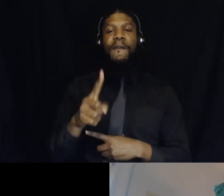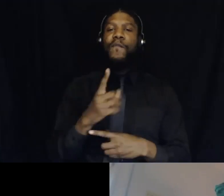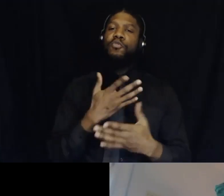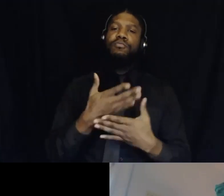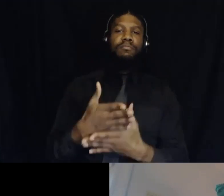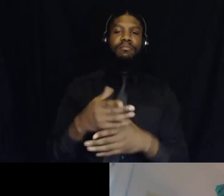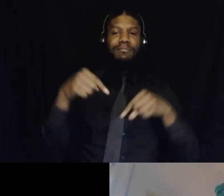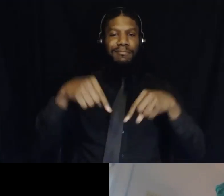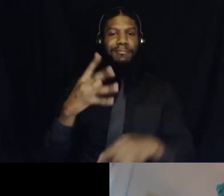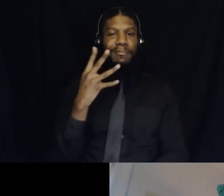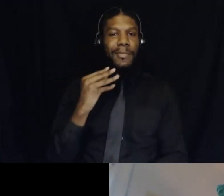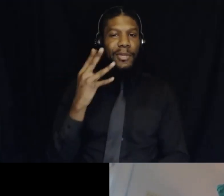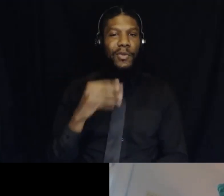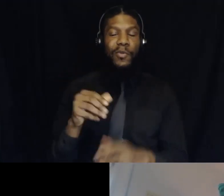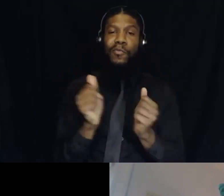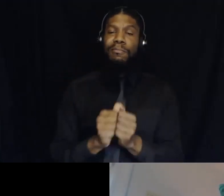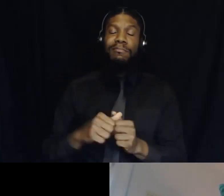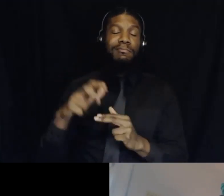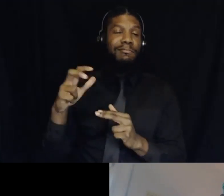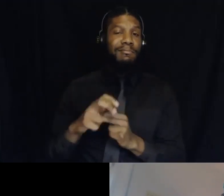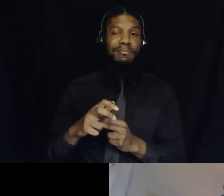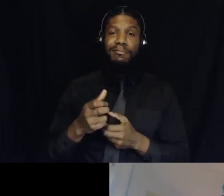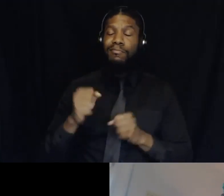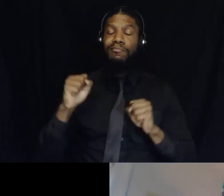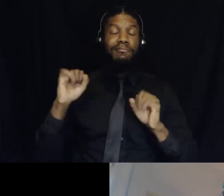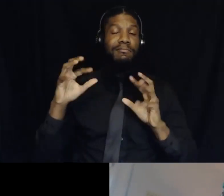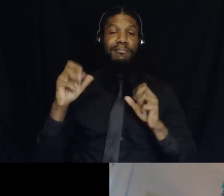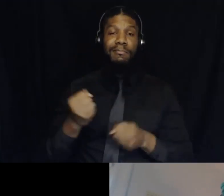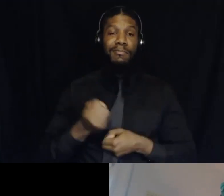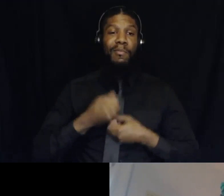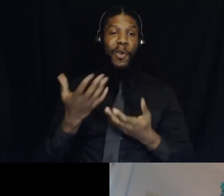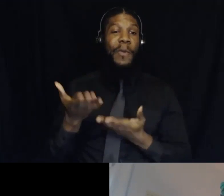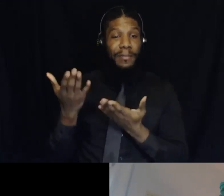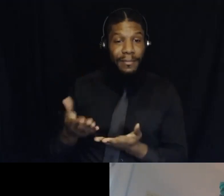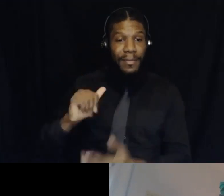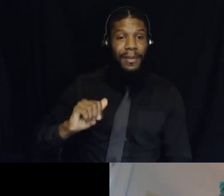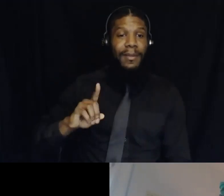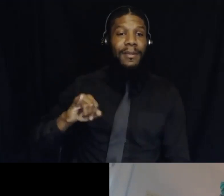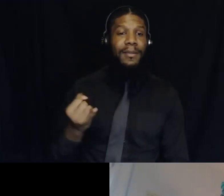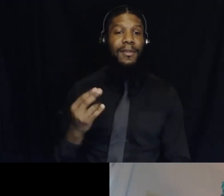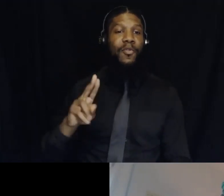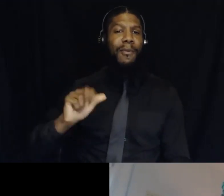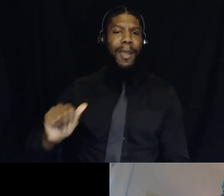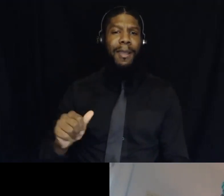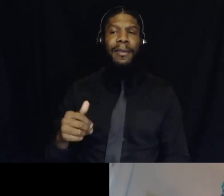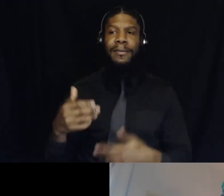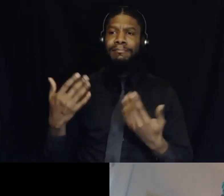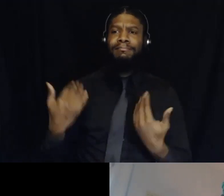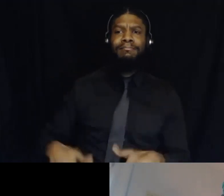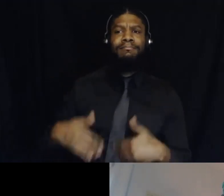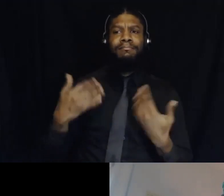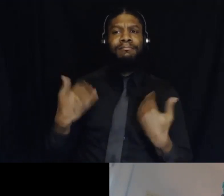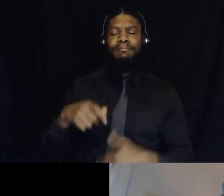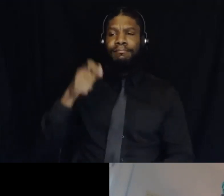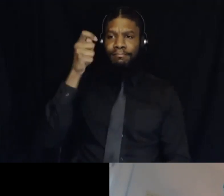experience with a wonderful poet such as Adjua, who I really gained a great